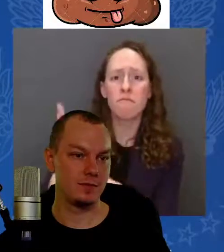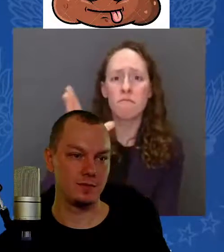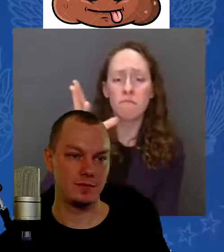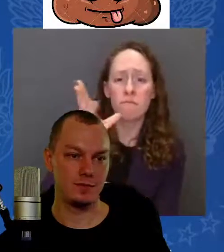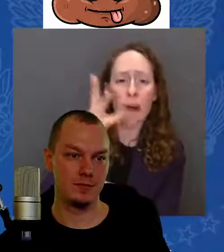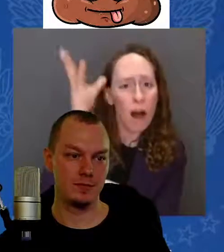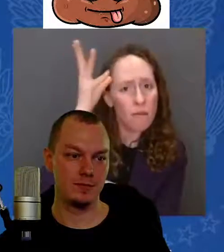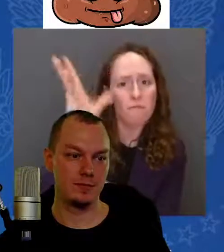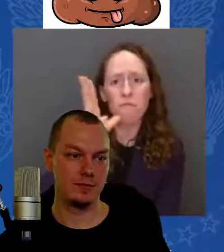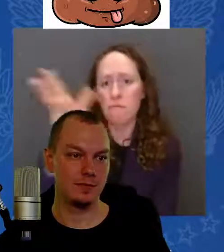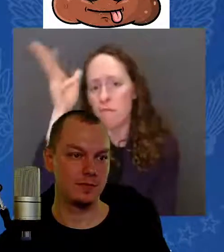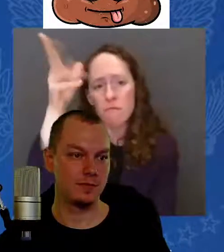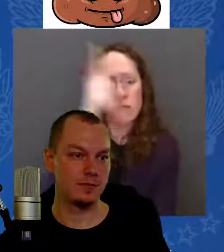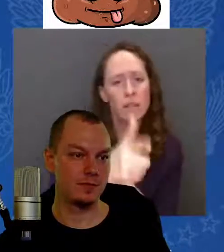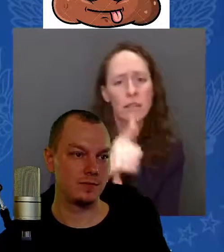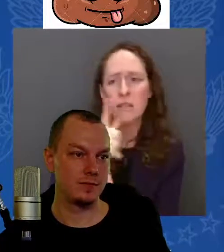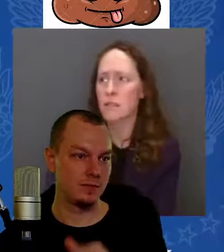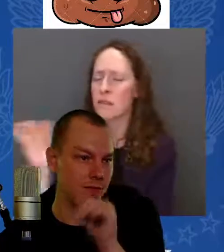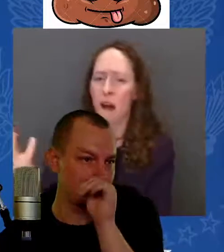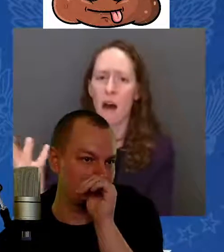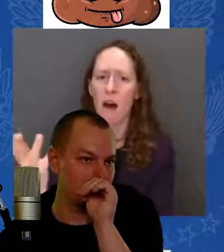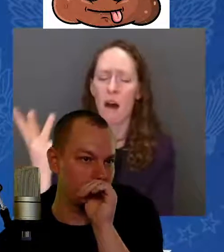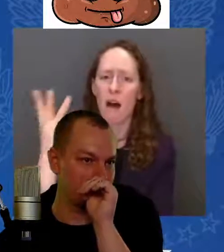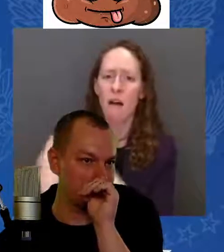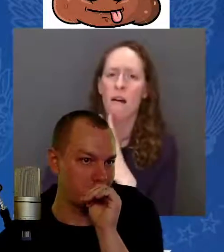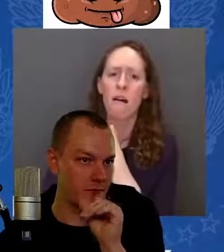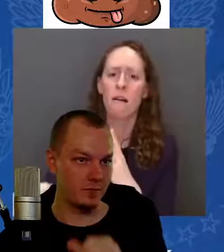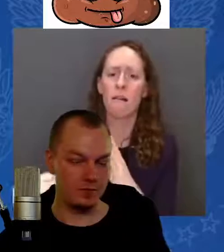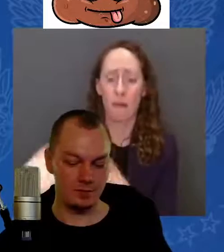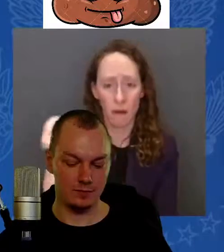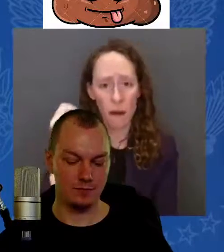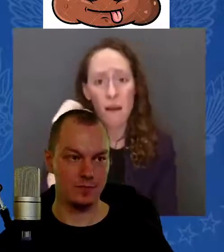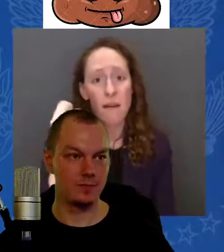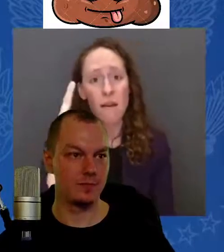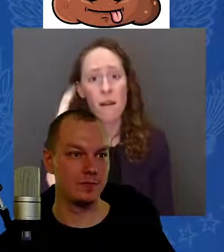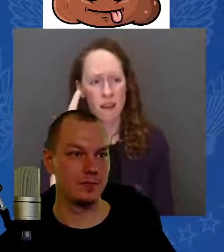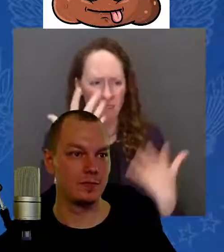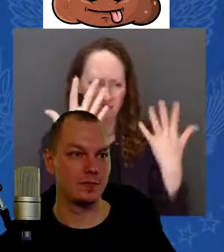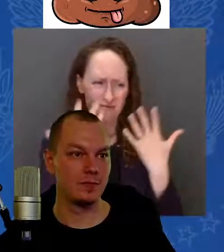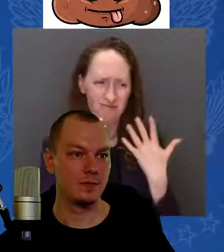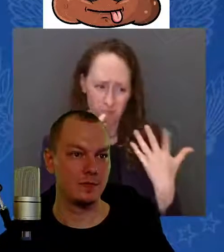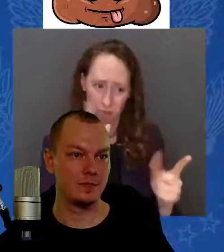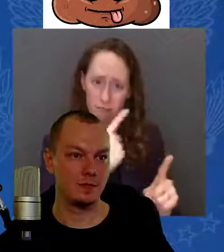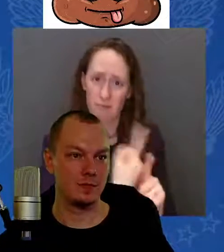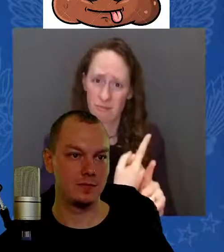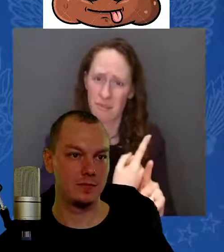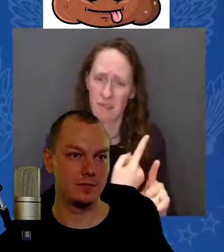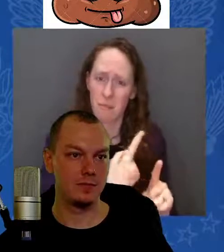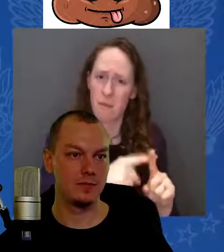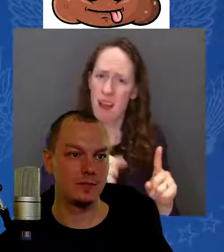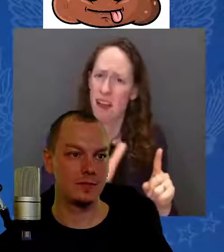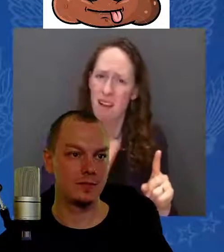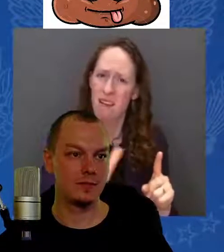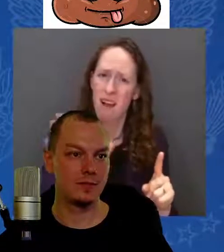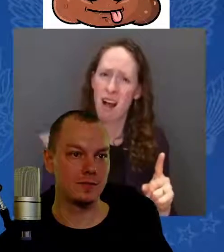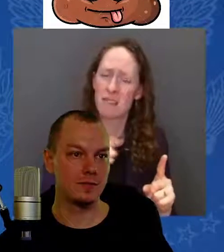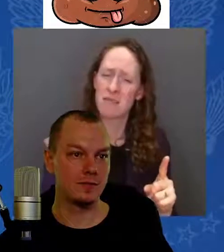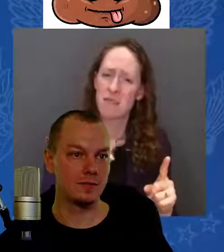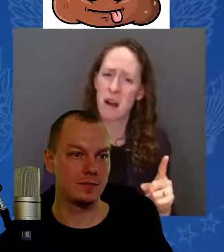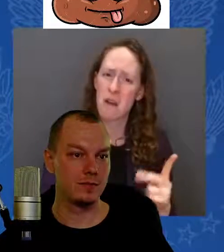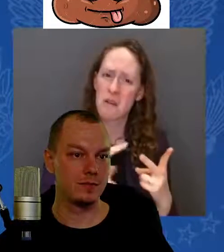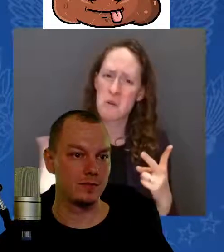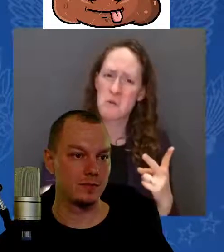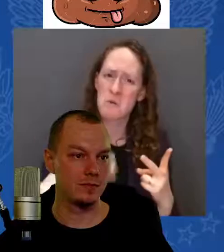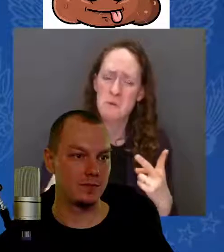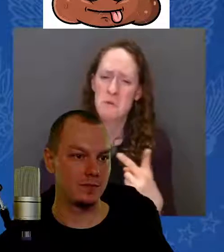you can't just have the emotion of heartbreak, you must also have the emotion of inspiration. Because what this